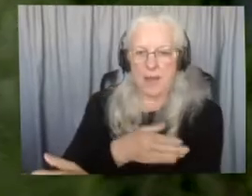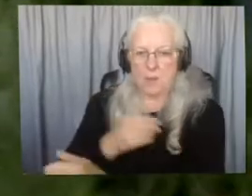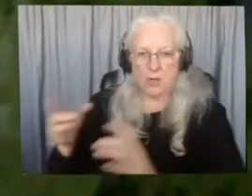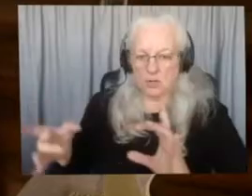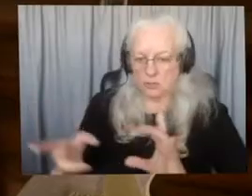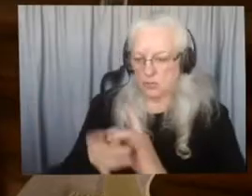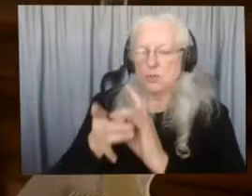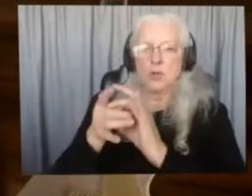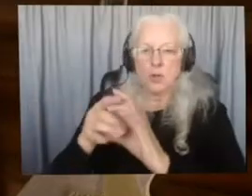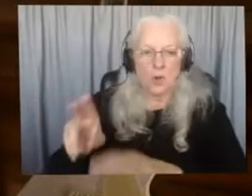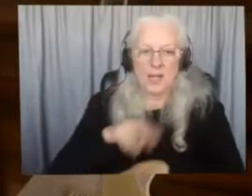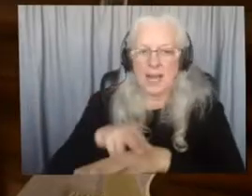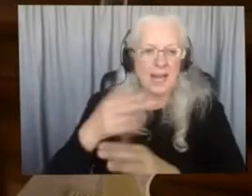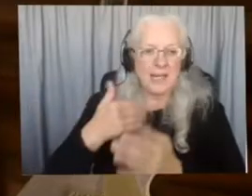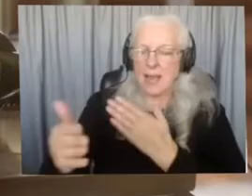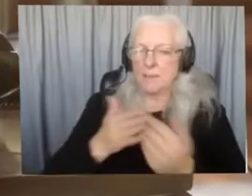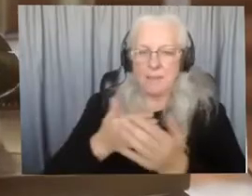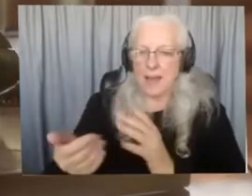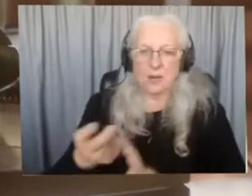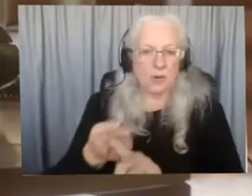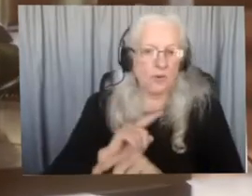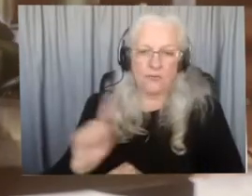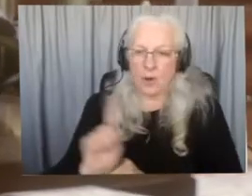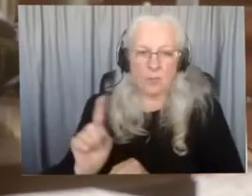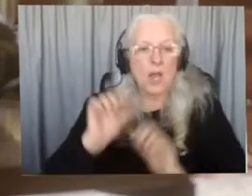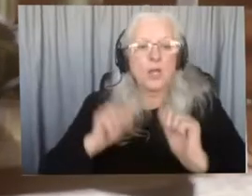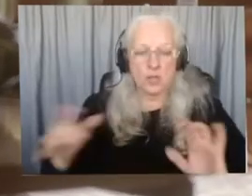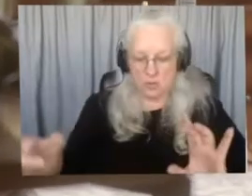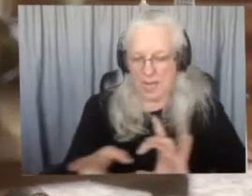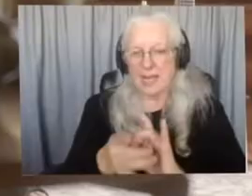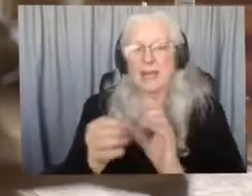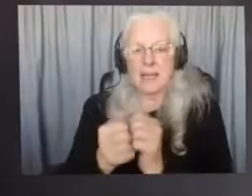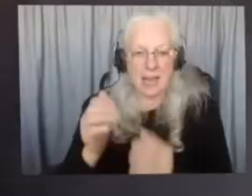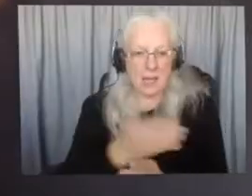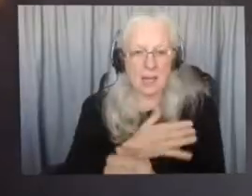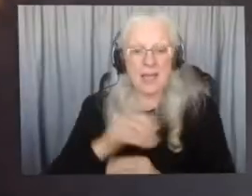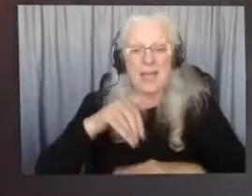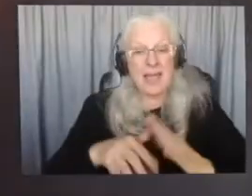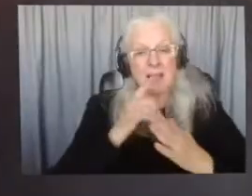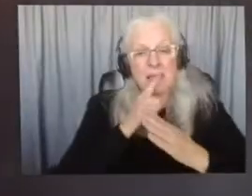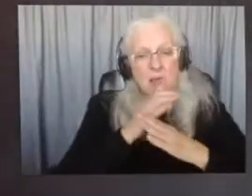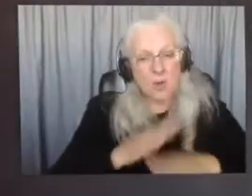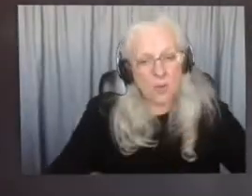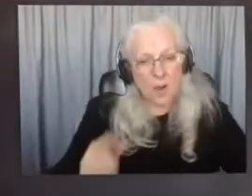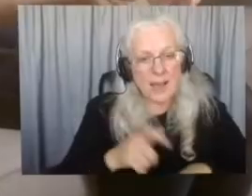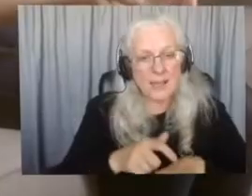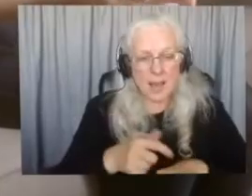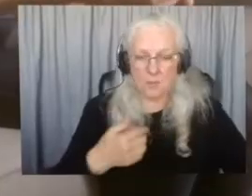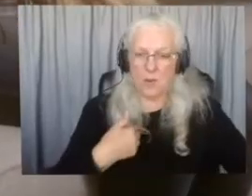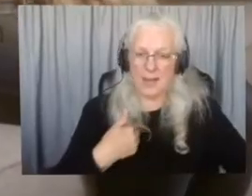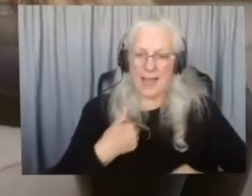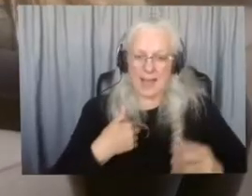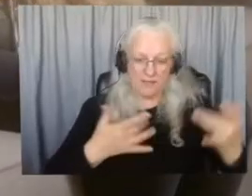from, you can connect with music. In those quiet moments when it's just me and my guitar, like that's my best friend.